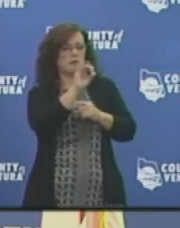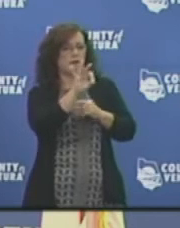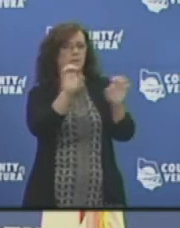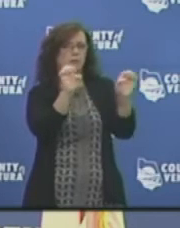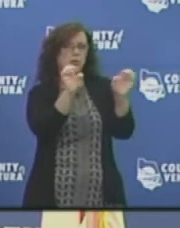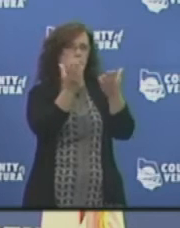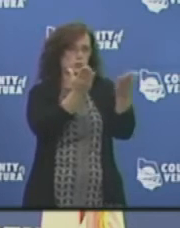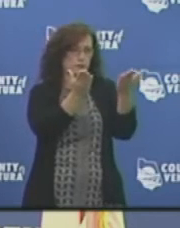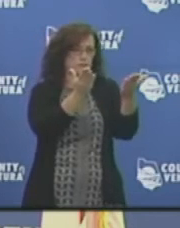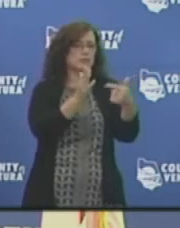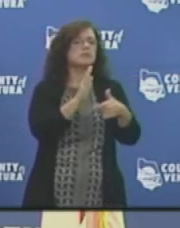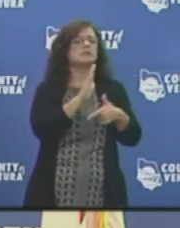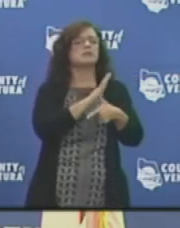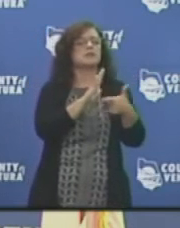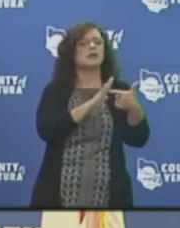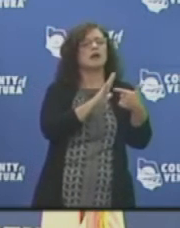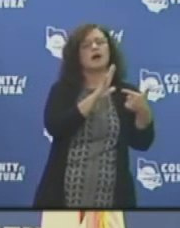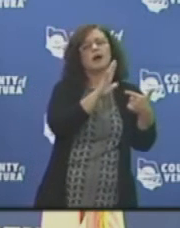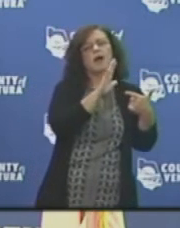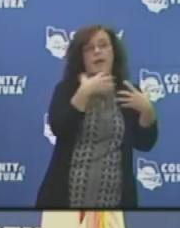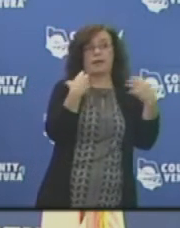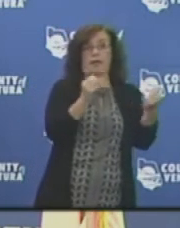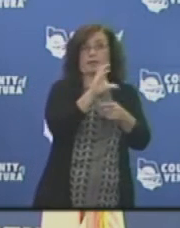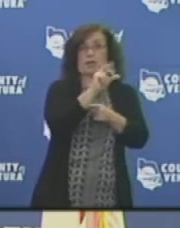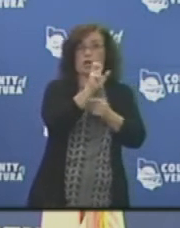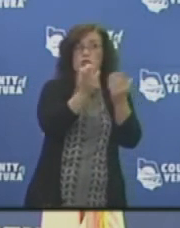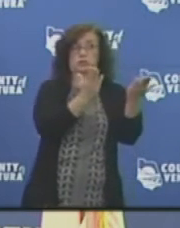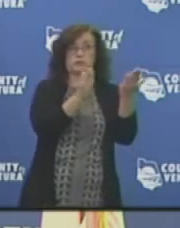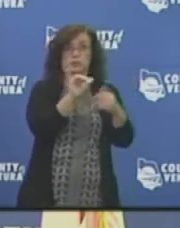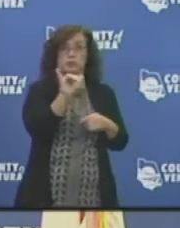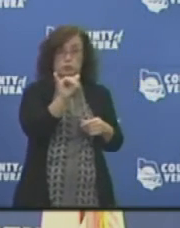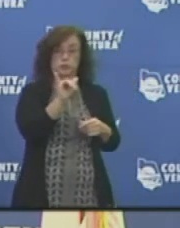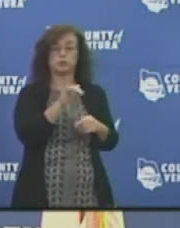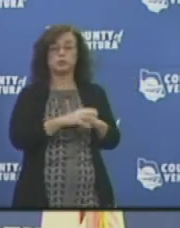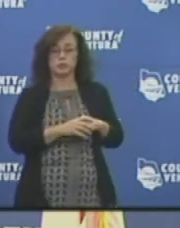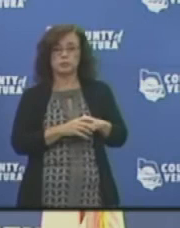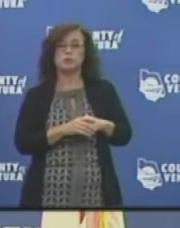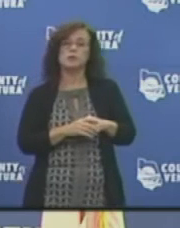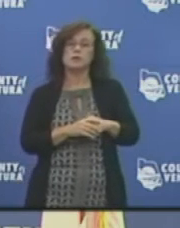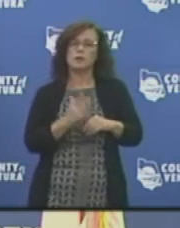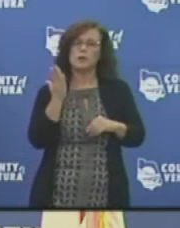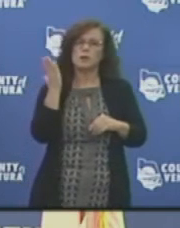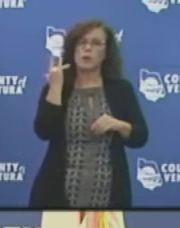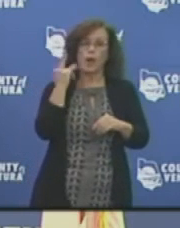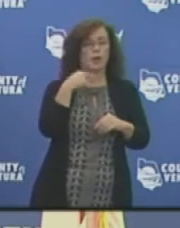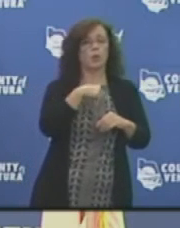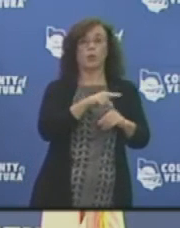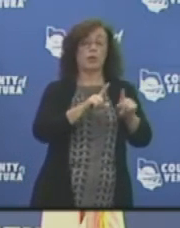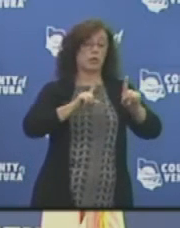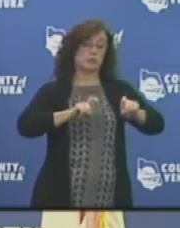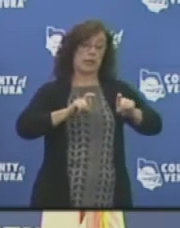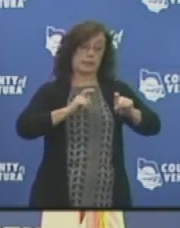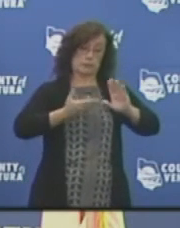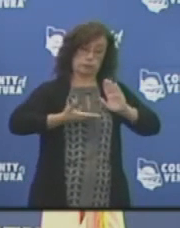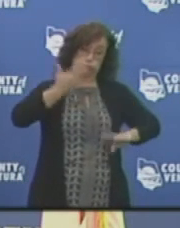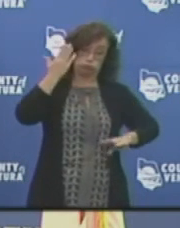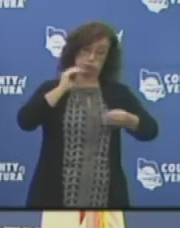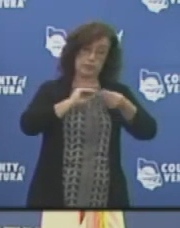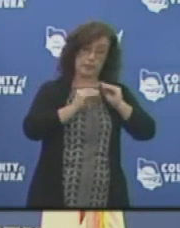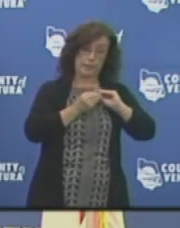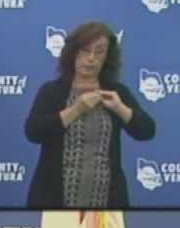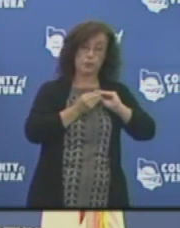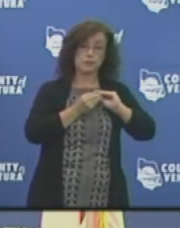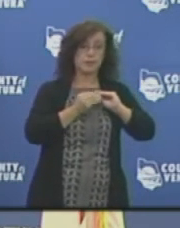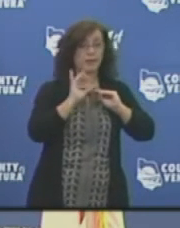supply chain, because that's another piece of all this. We're testing at a very high rate, as many counties are now, so the demand's gone up. We want to make